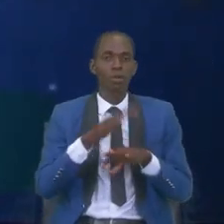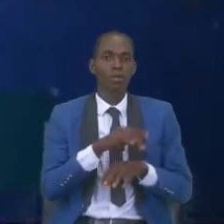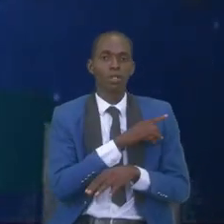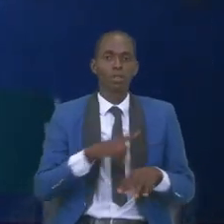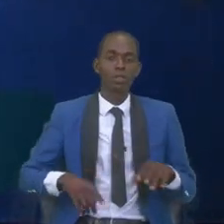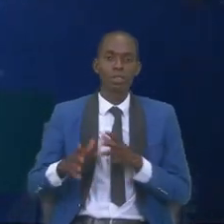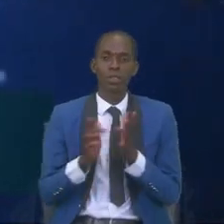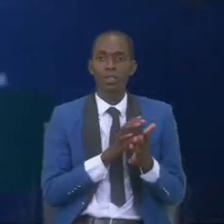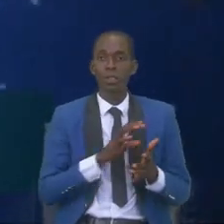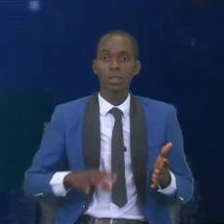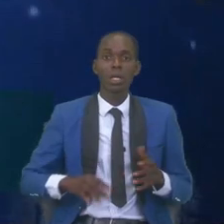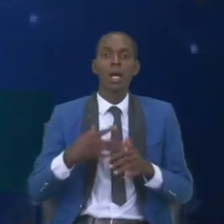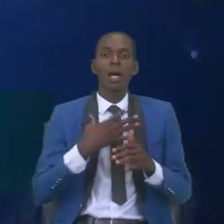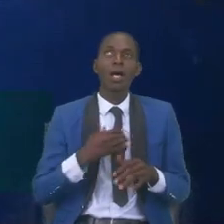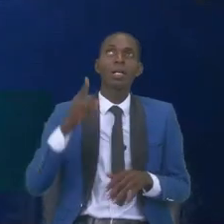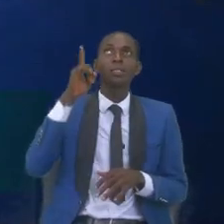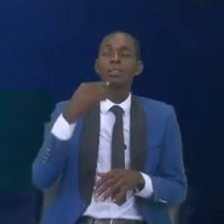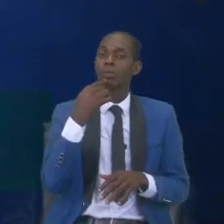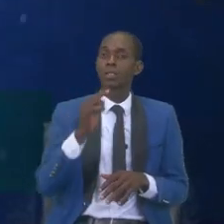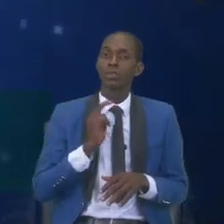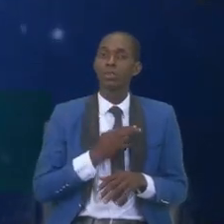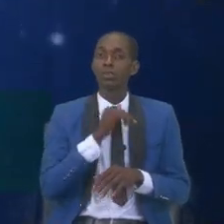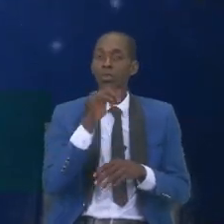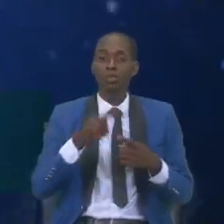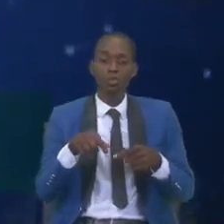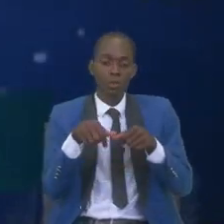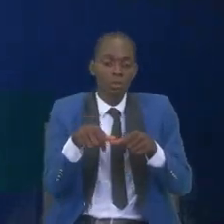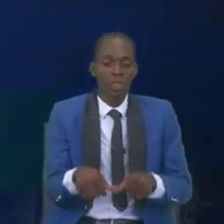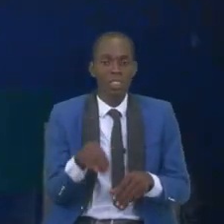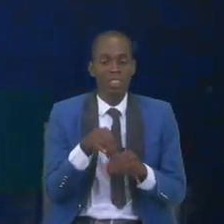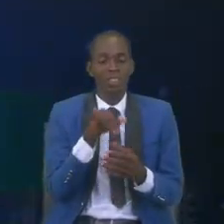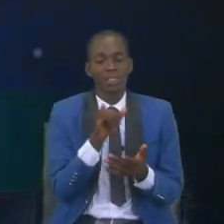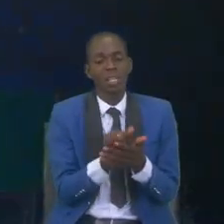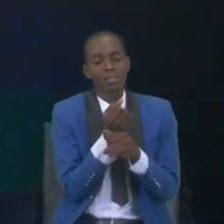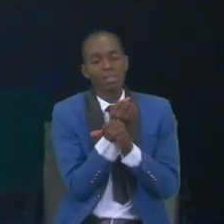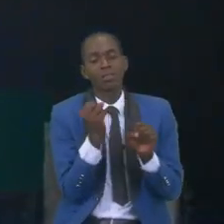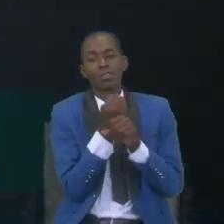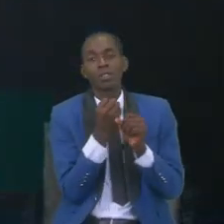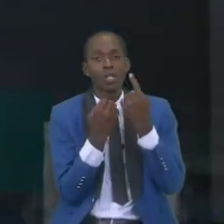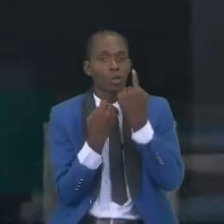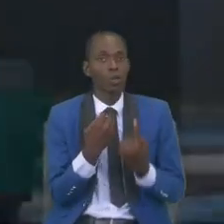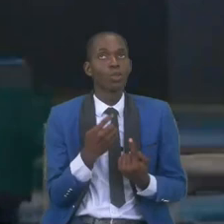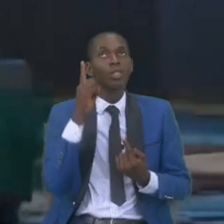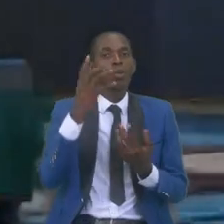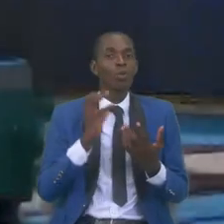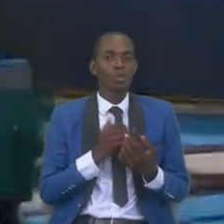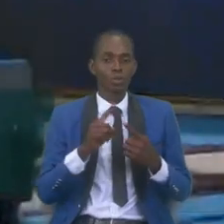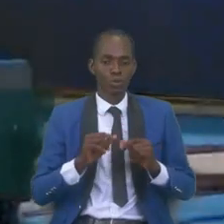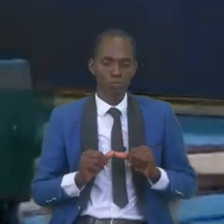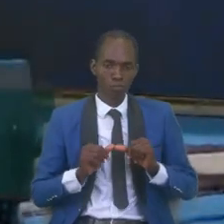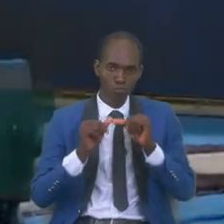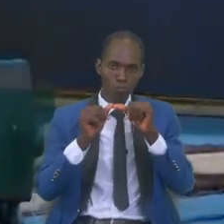us not to just remain in that salvation. He wants us to move forward, and he wants us to have